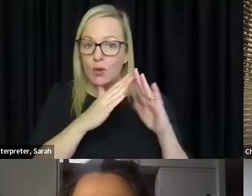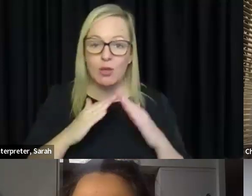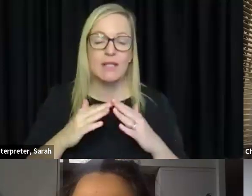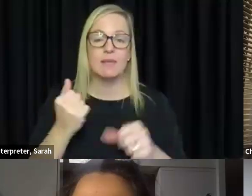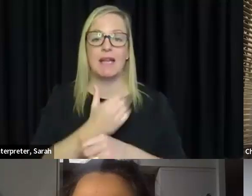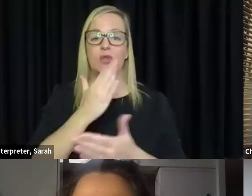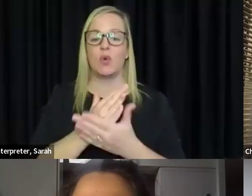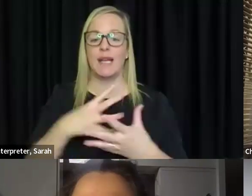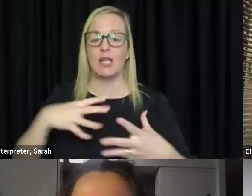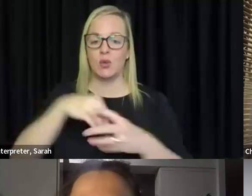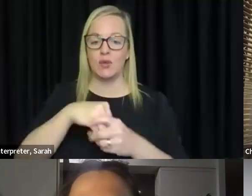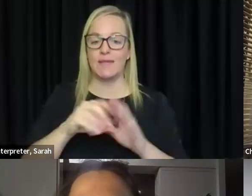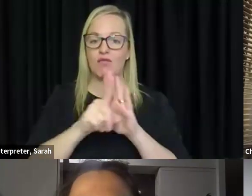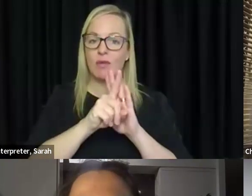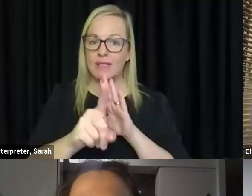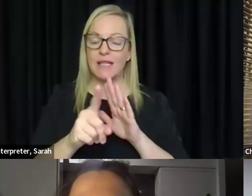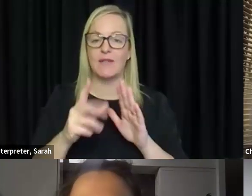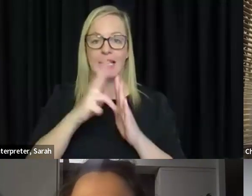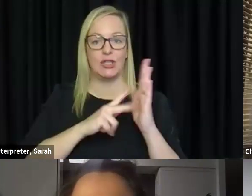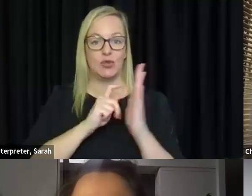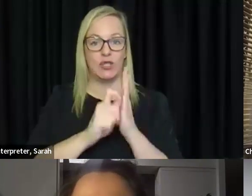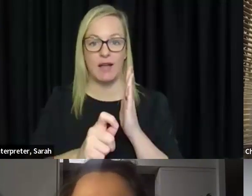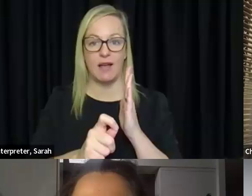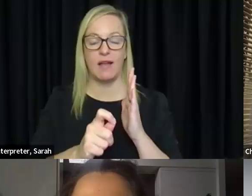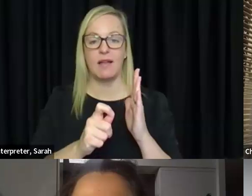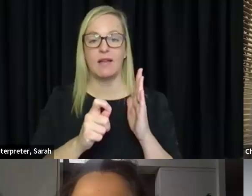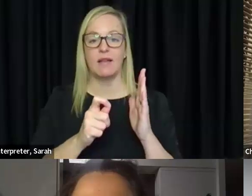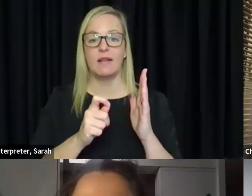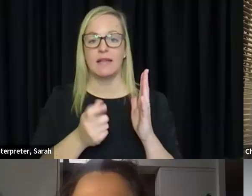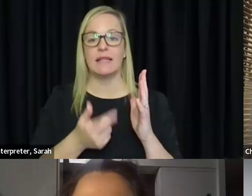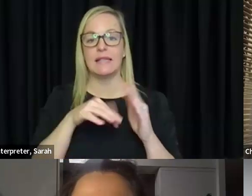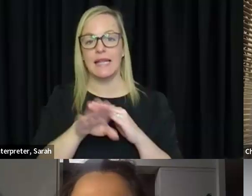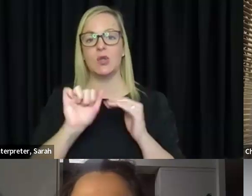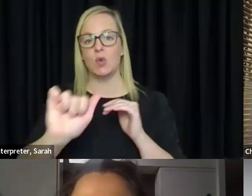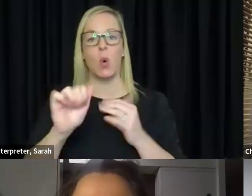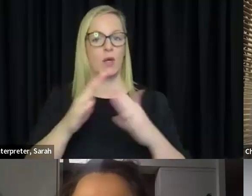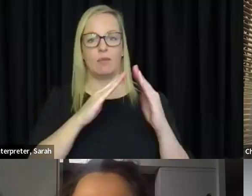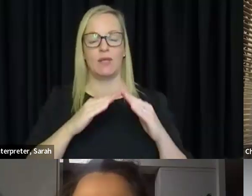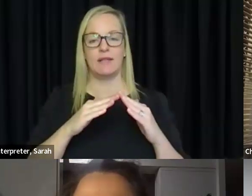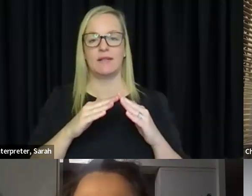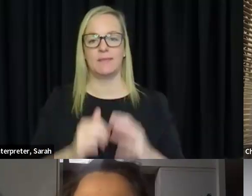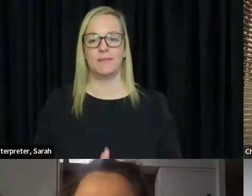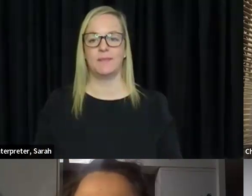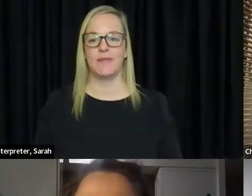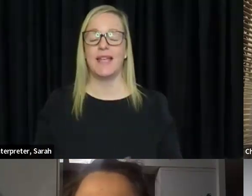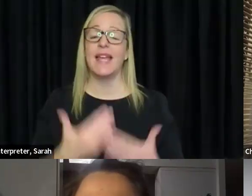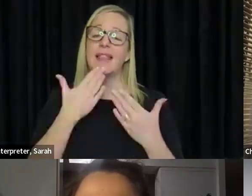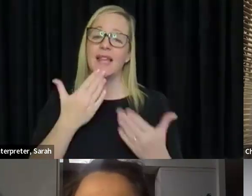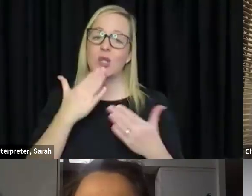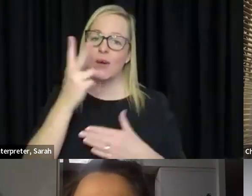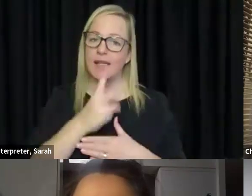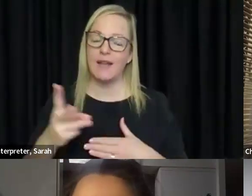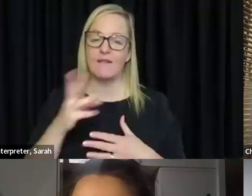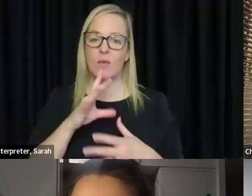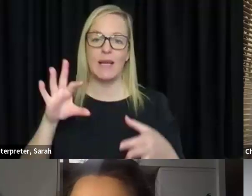and representative literature is in the communities that you are a part of. Thank you all so much for